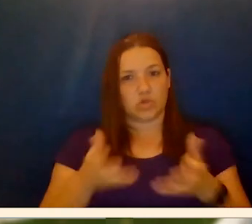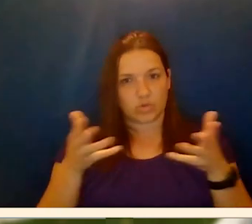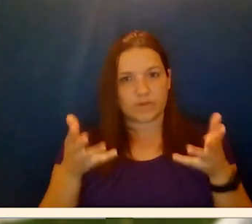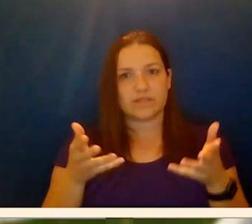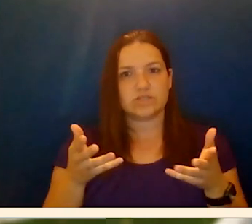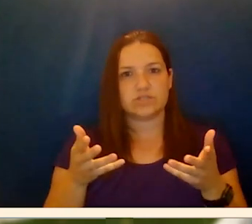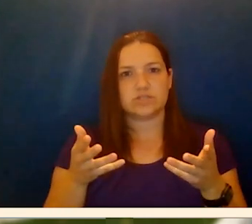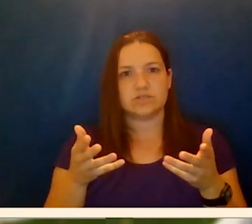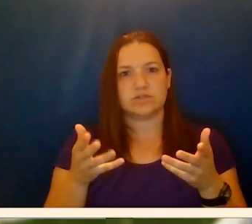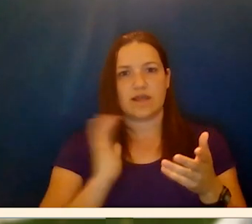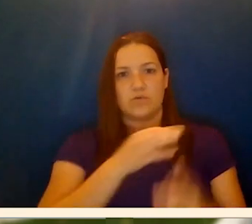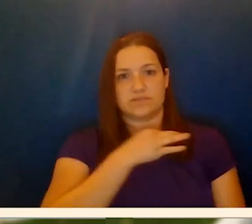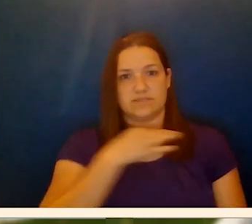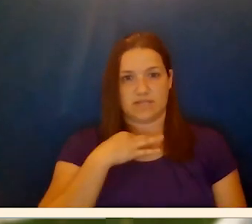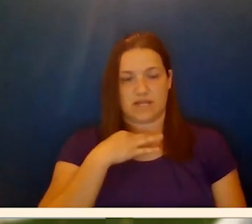masks outdoors,